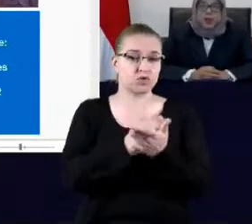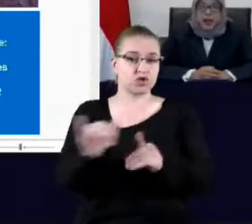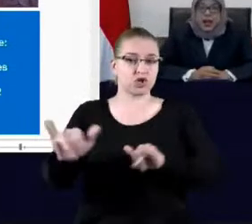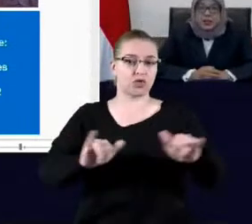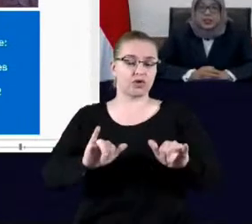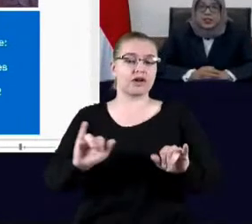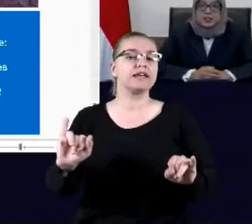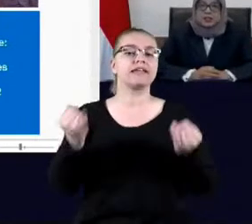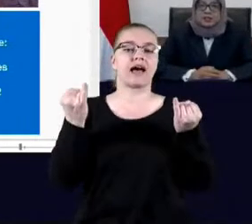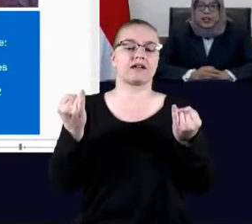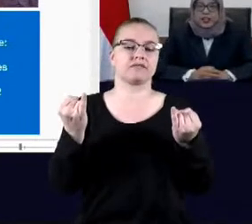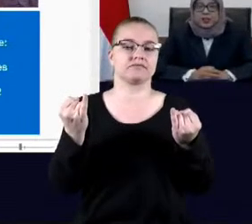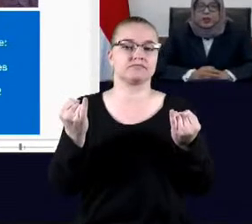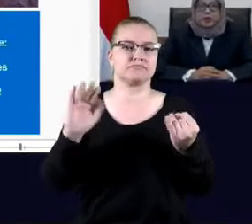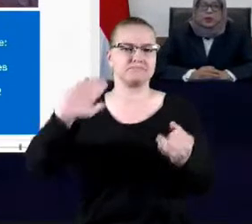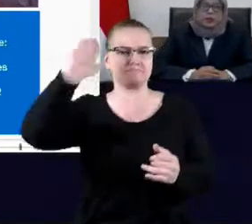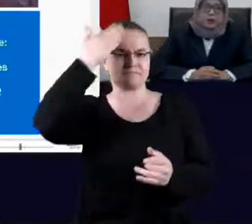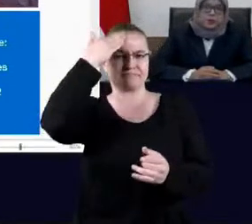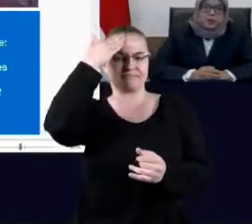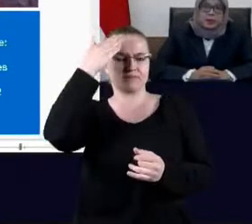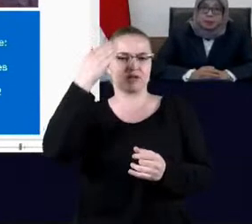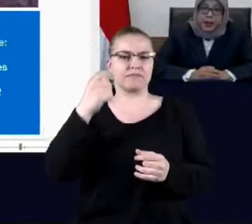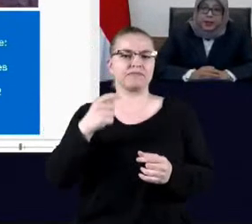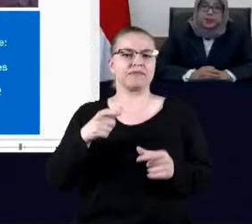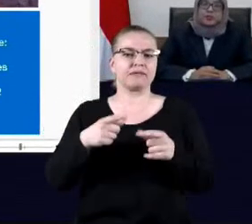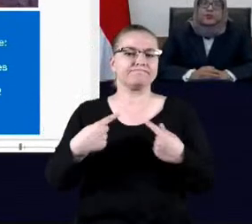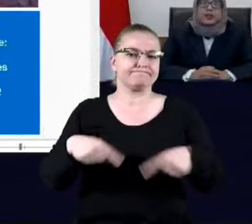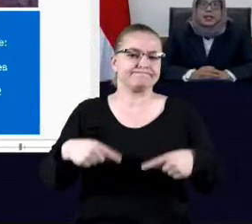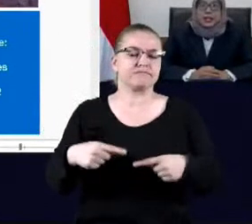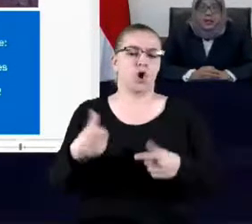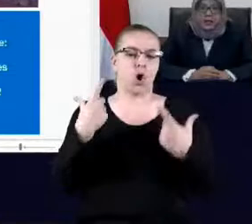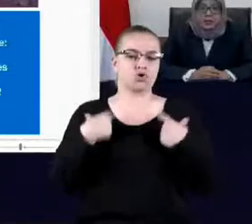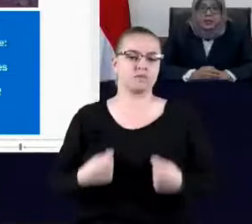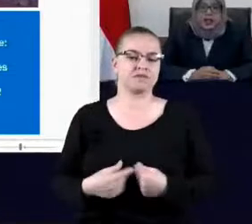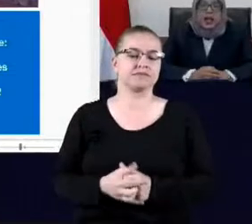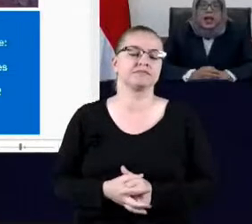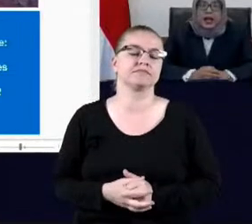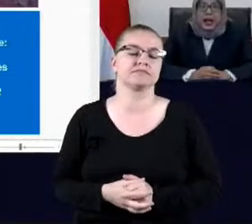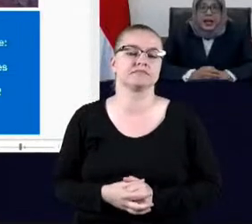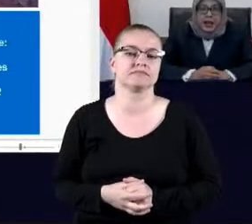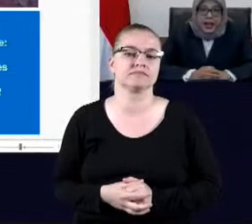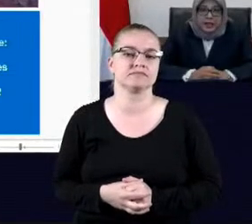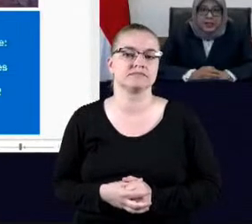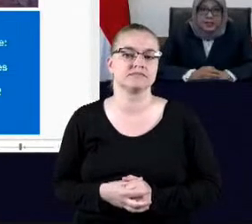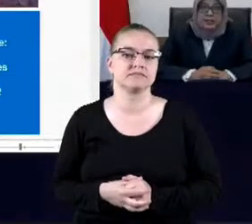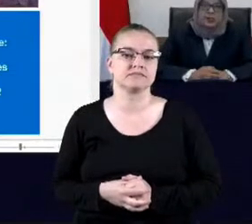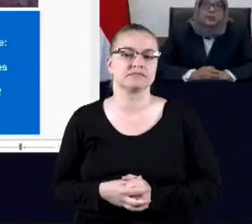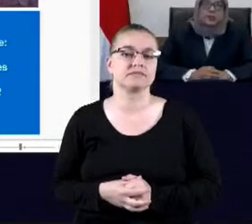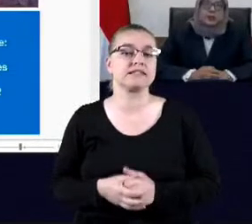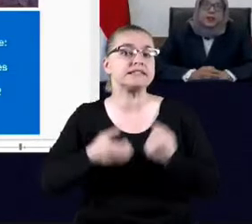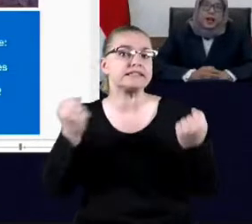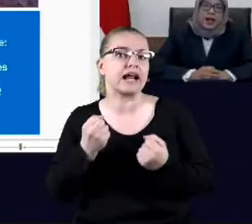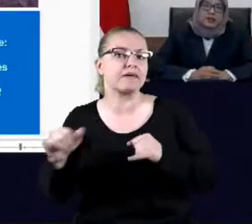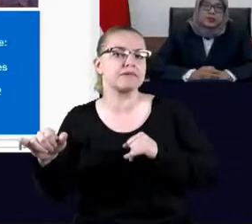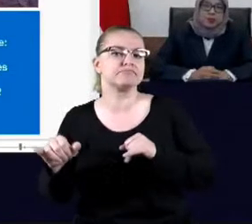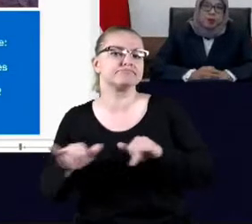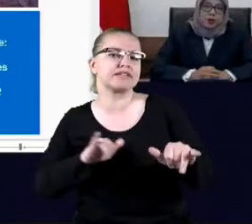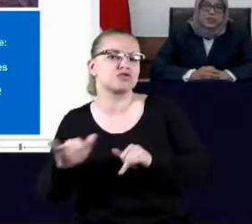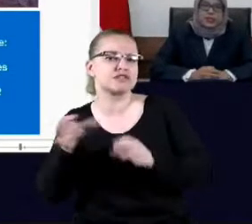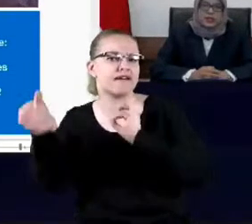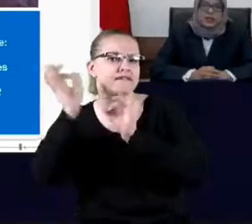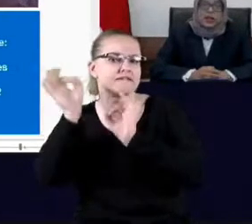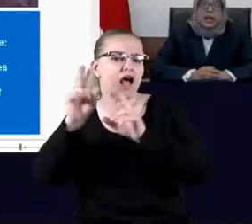a personalized intervention with measurable impact through data management and analysis to